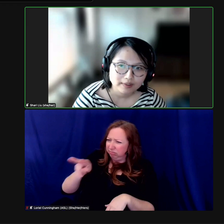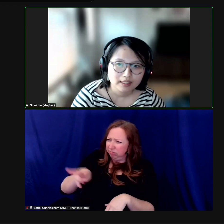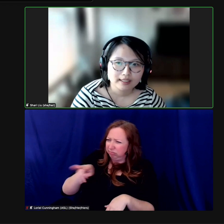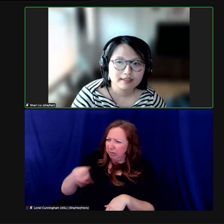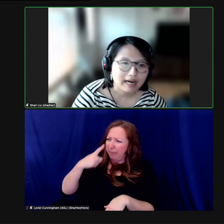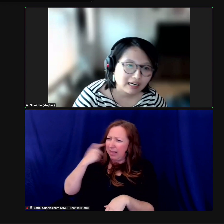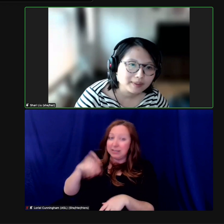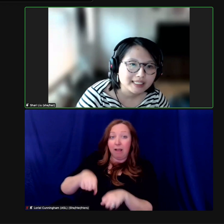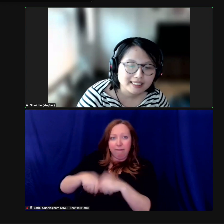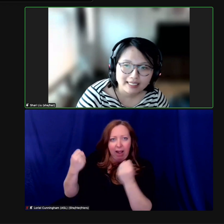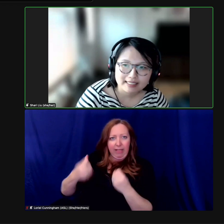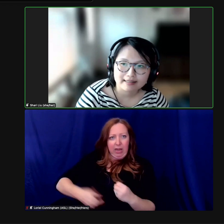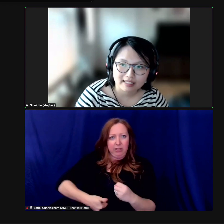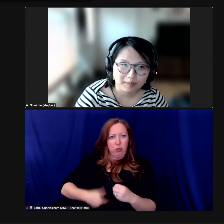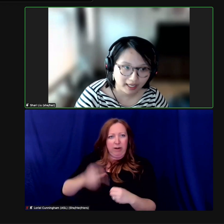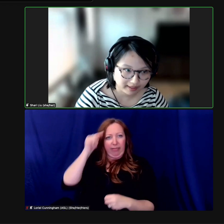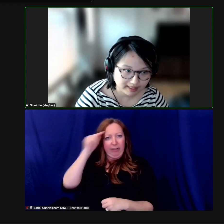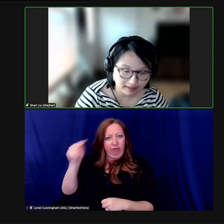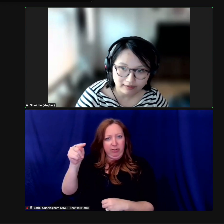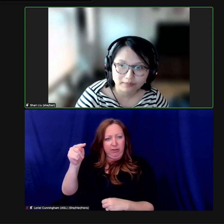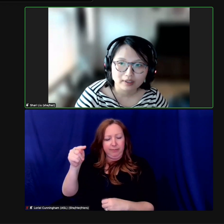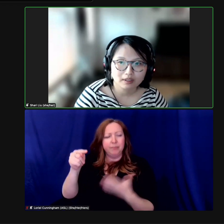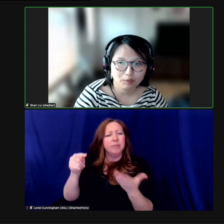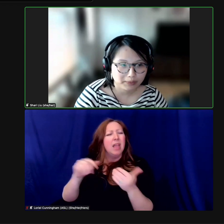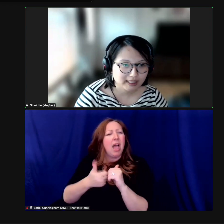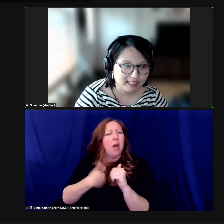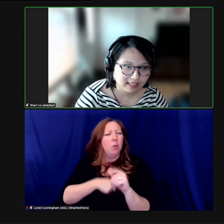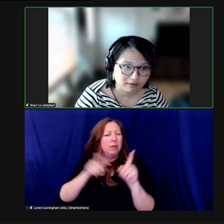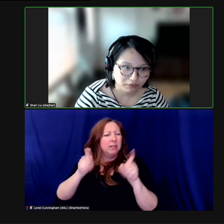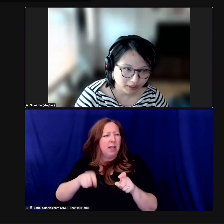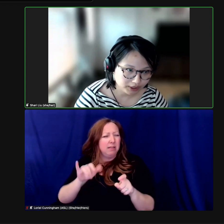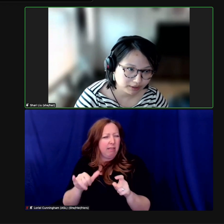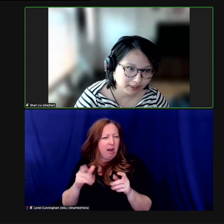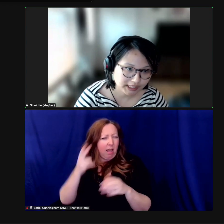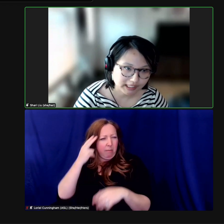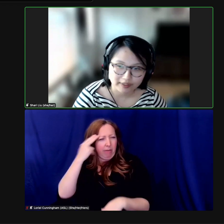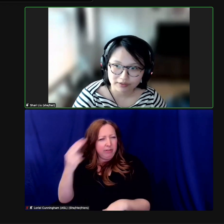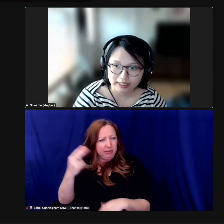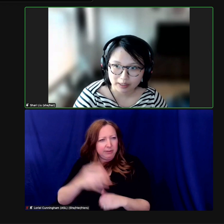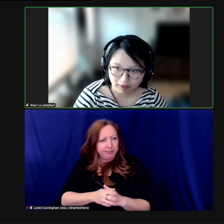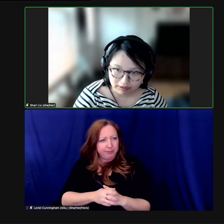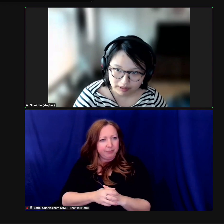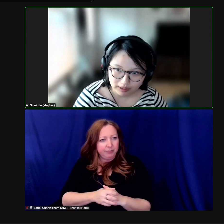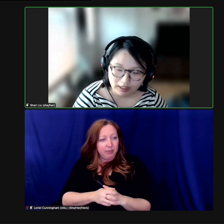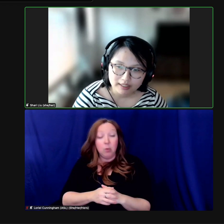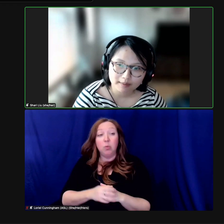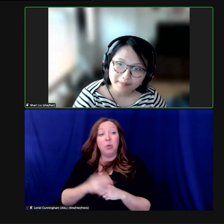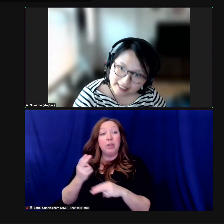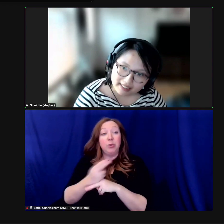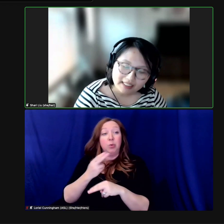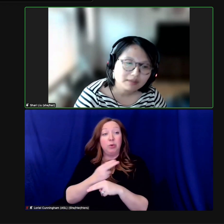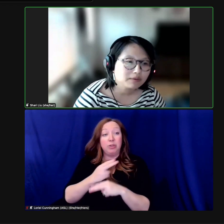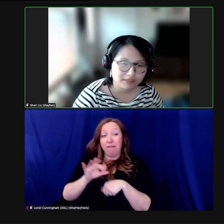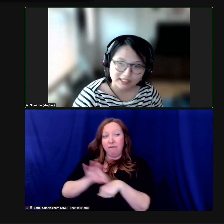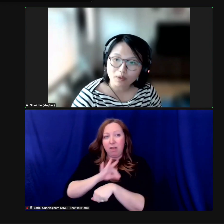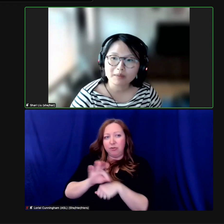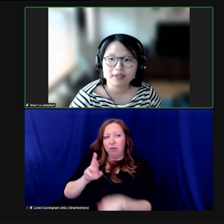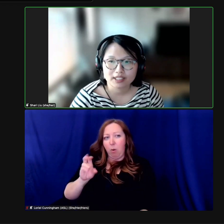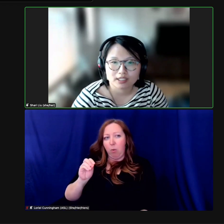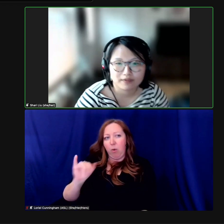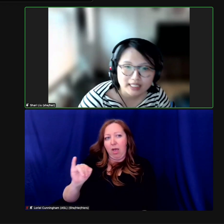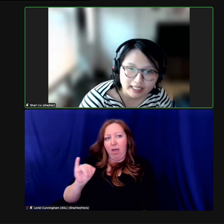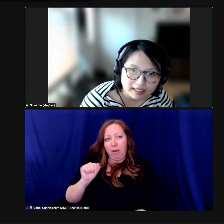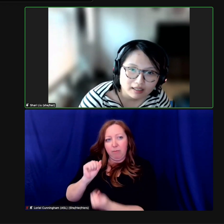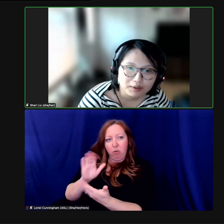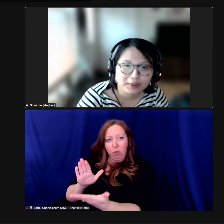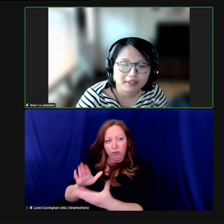theory. So how are we going to test this hypothesis? Well, we're going to take a functional regions of interest approach. So basically, using one